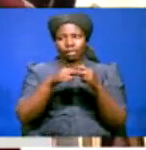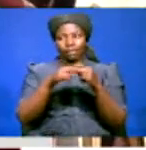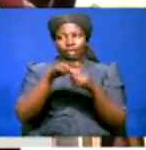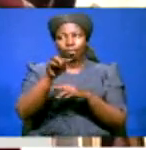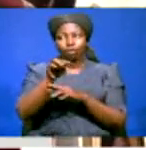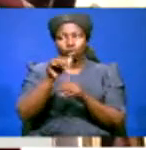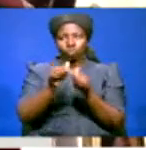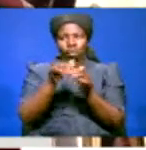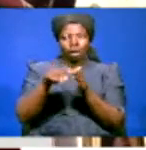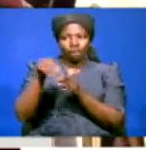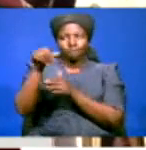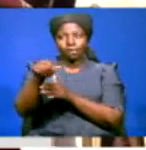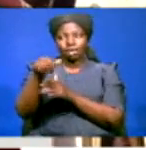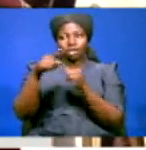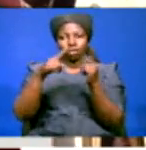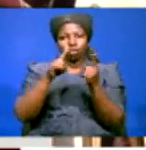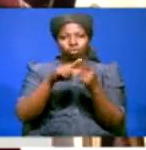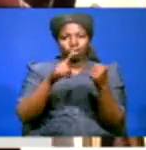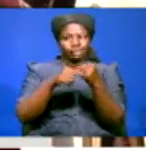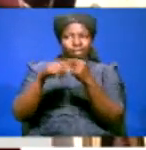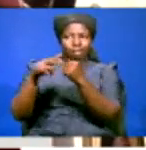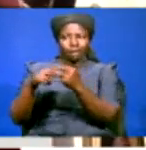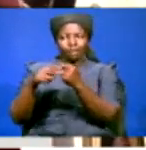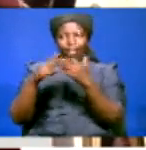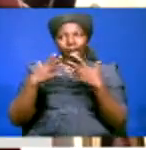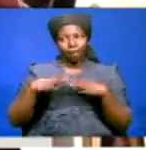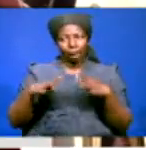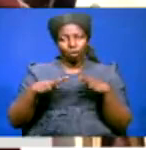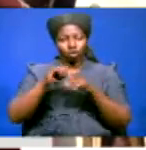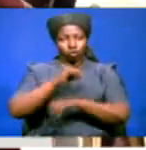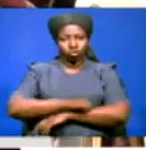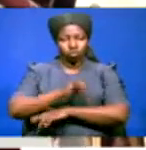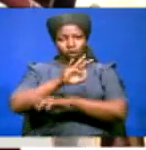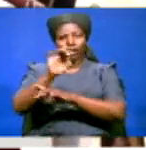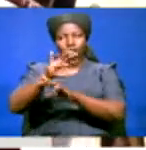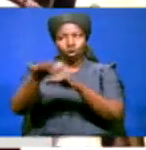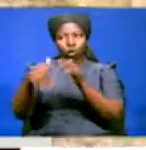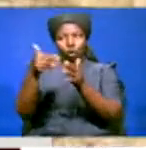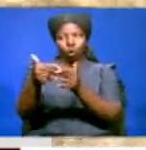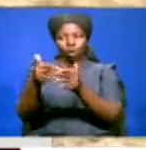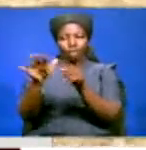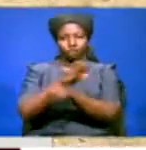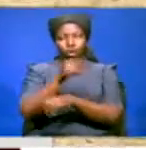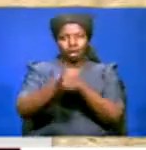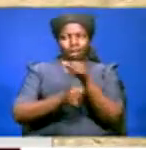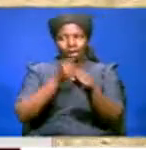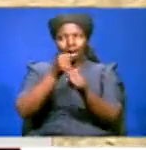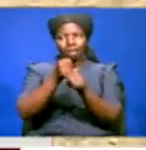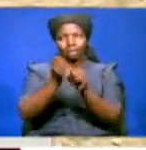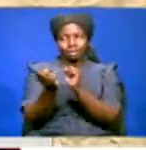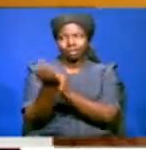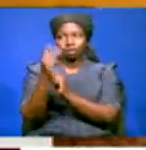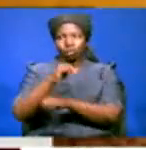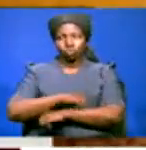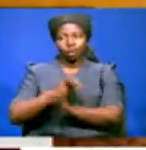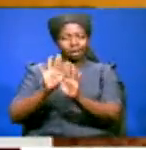imelipia watu 67 school fees yao yote ya mwaka mzima. Secondary school leavers have been